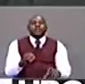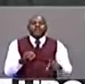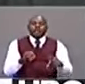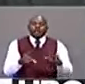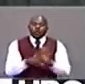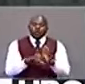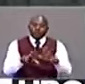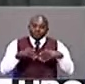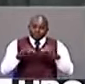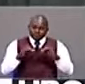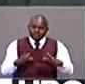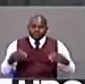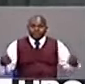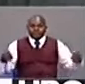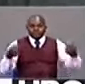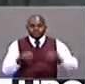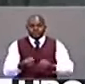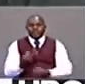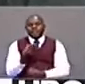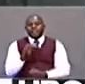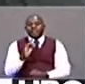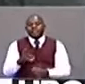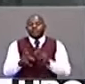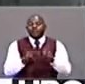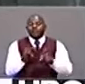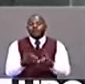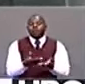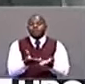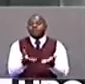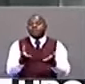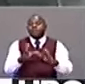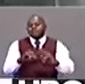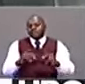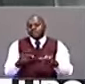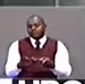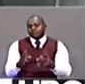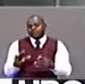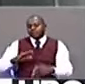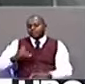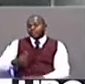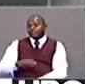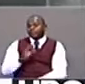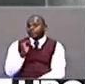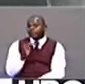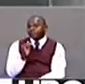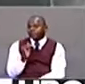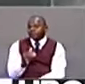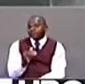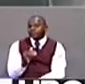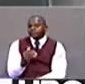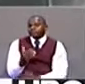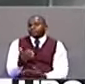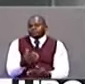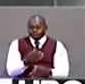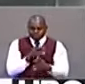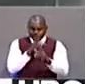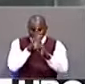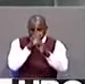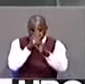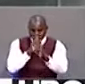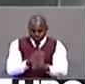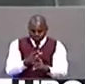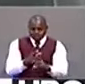their heads employing these 30,000 people, are at the site. Madam Speaker, His Excellency the